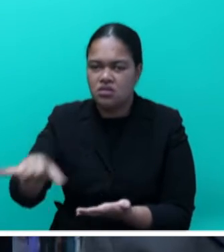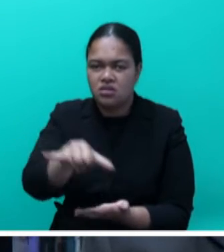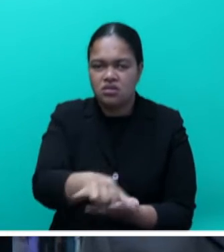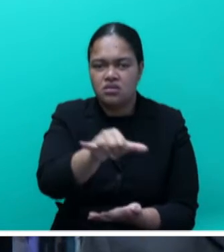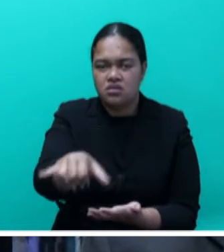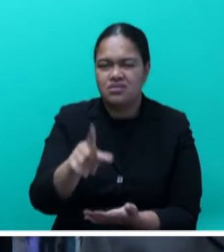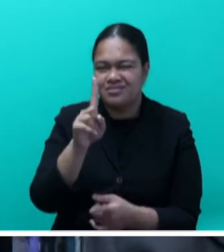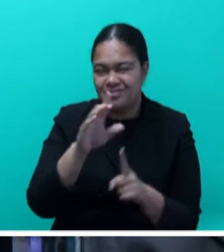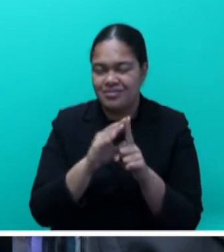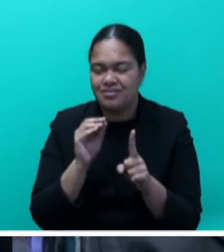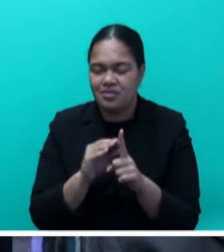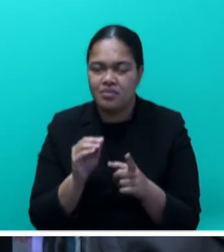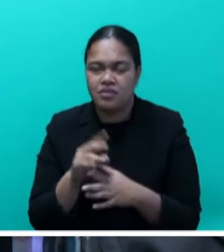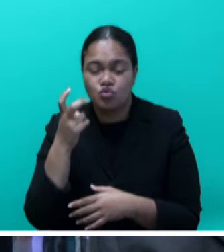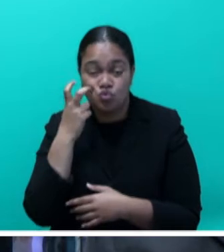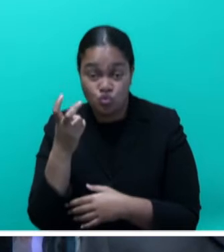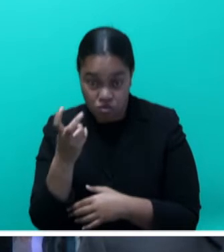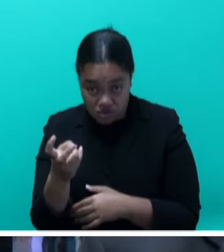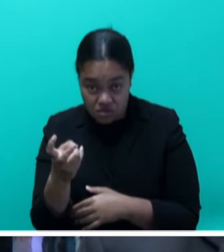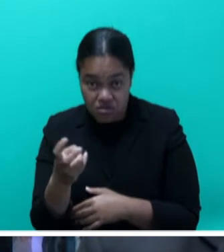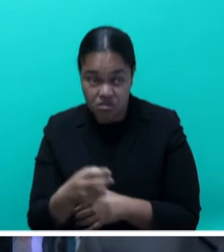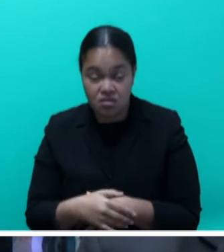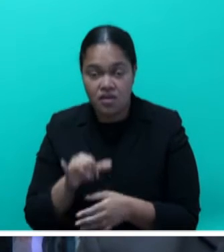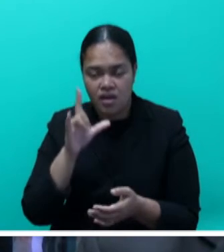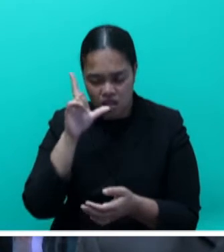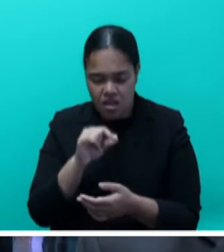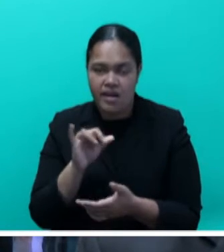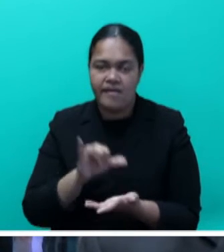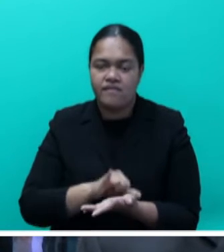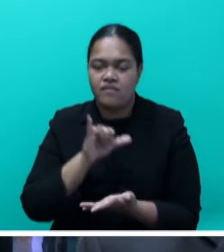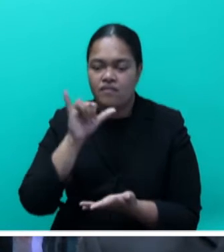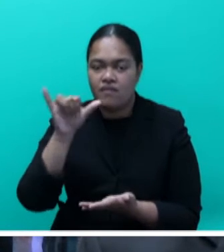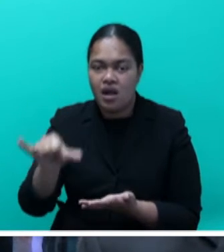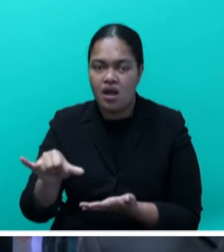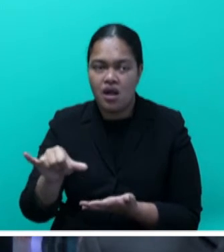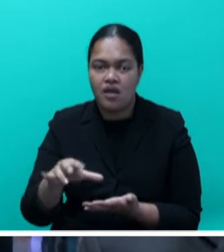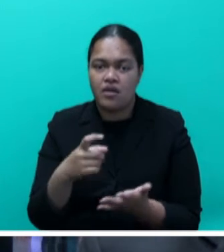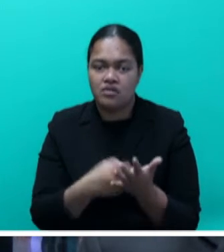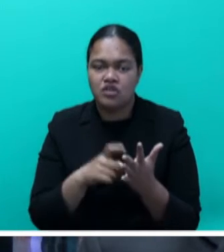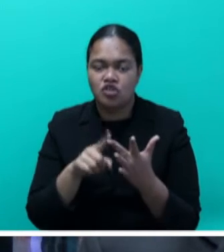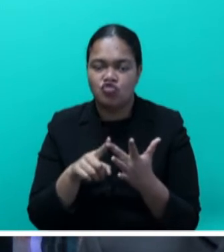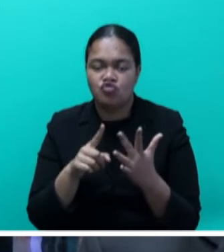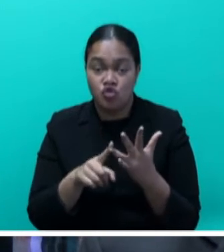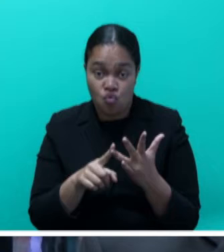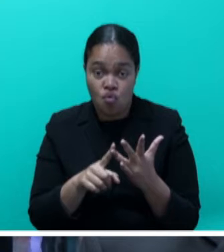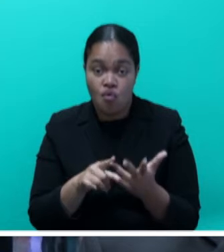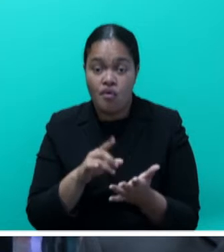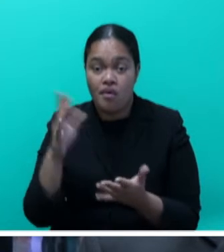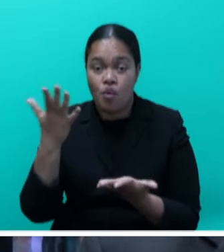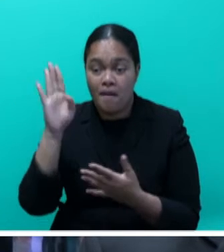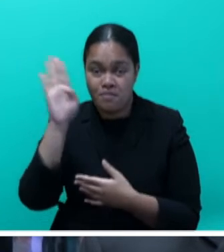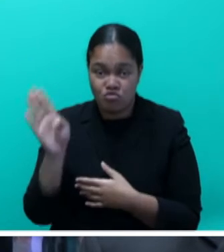for example, tourists will be able to fly one stop from Rio de Janeiro in